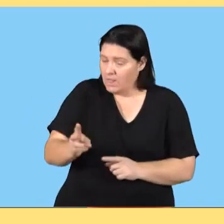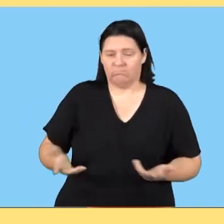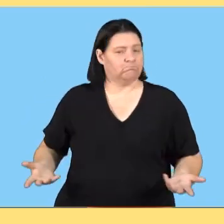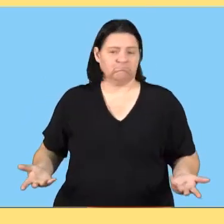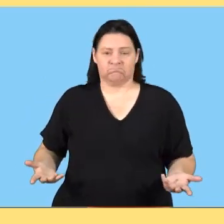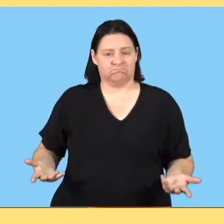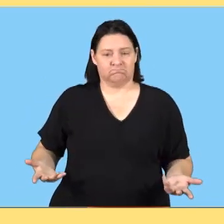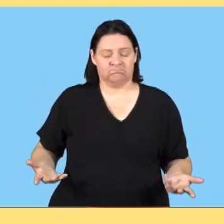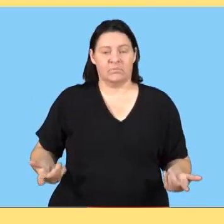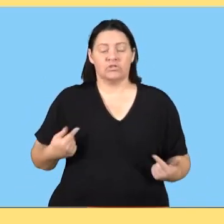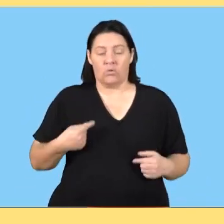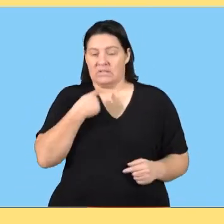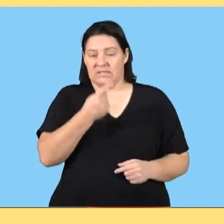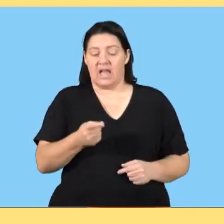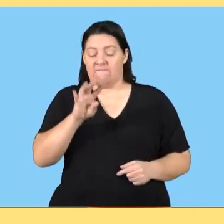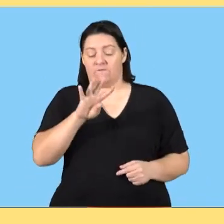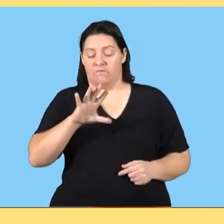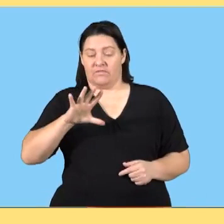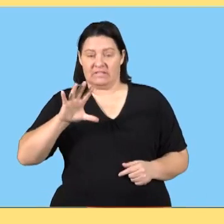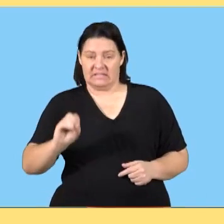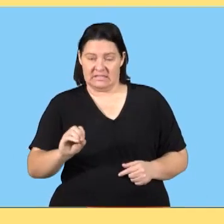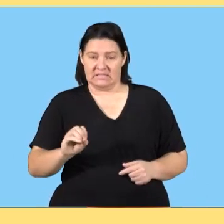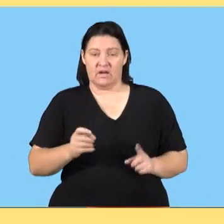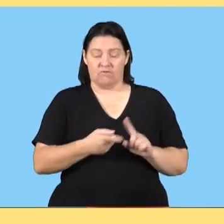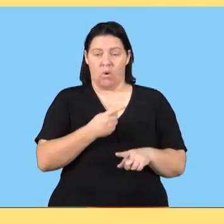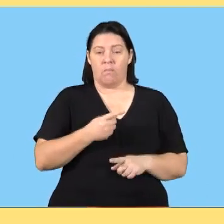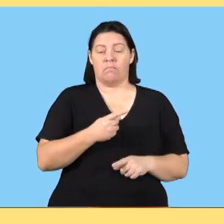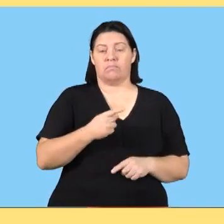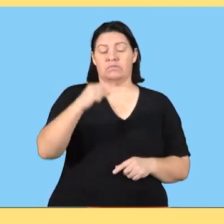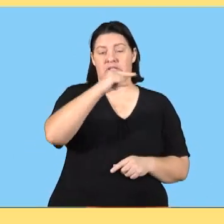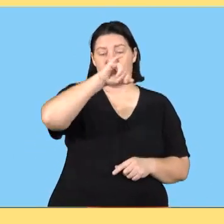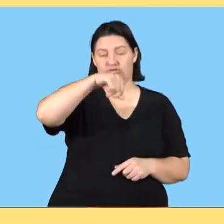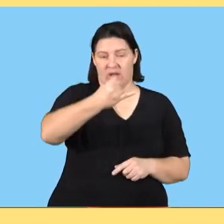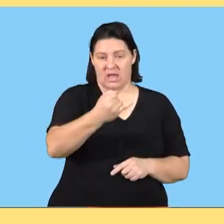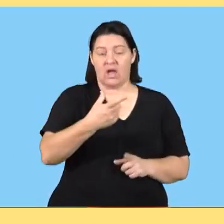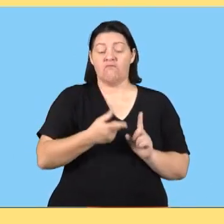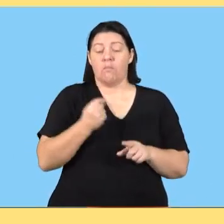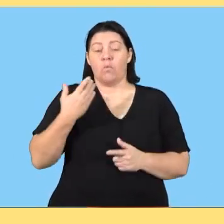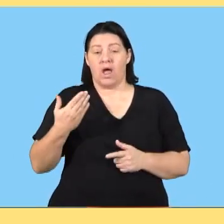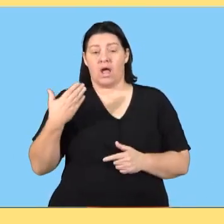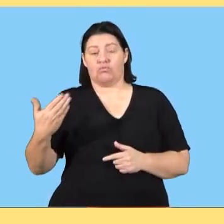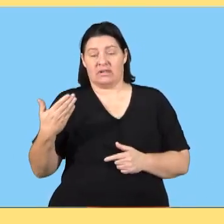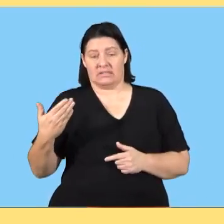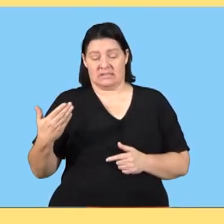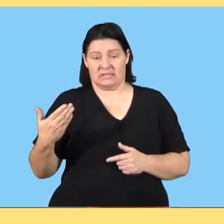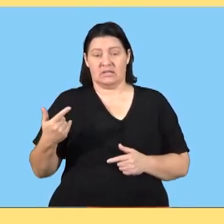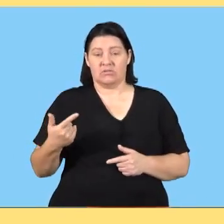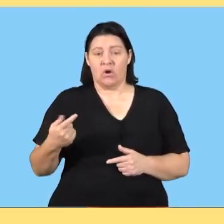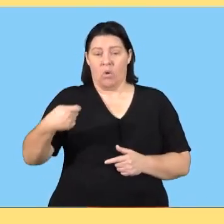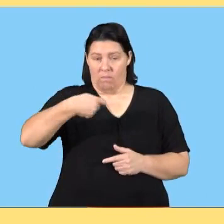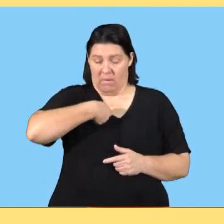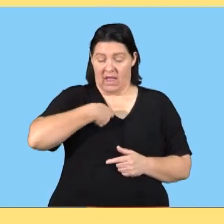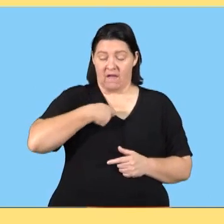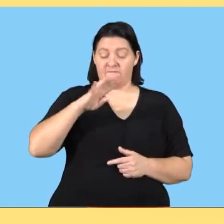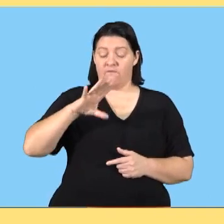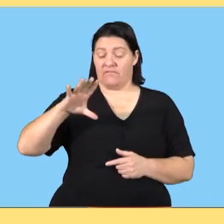I'm going to now say my 450, remember, from the GJ on the credit side. So he